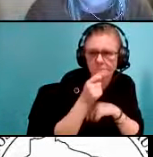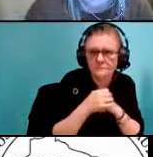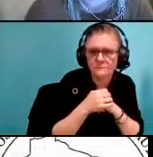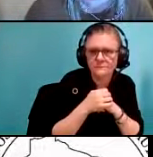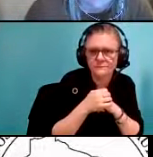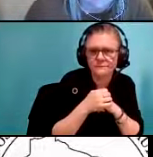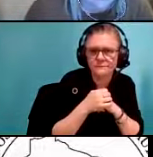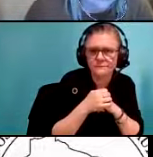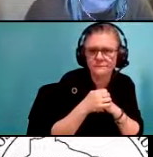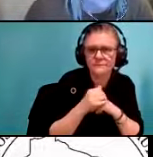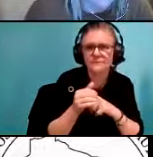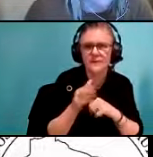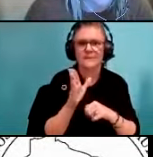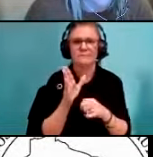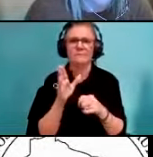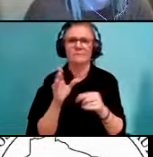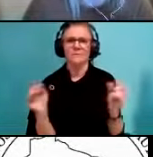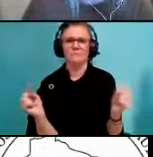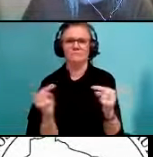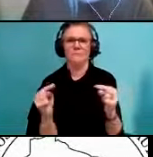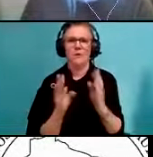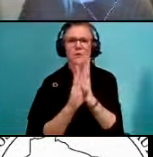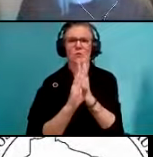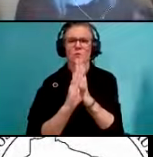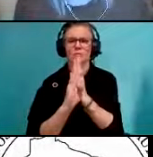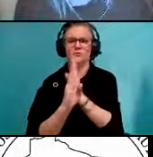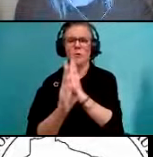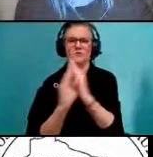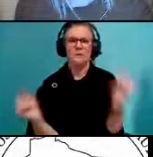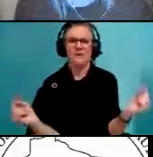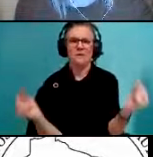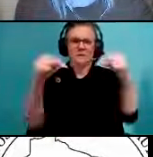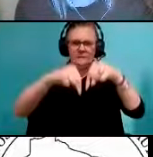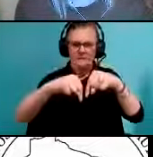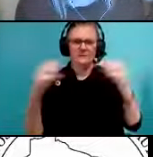Yeah, that's a good, that's a good point. Yeah, that is a good point. And